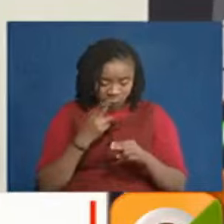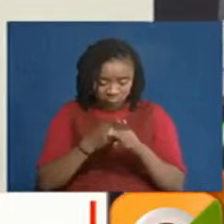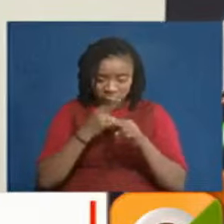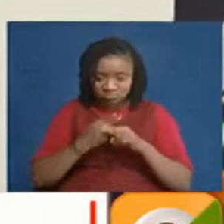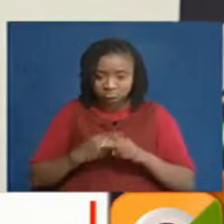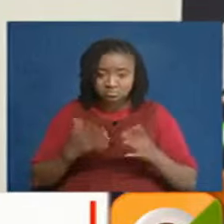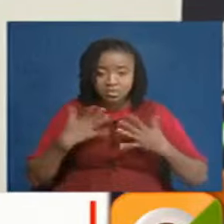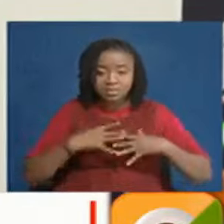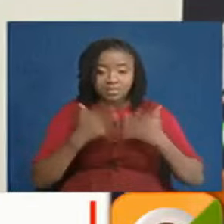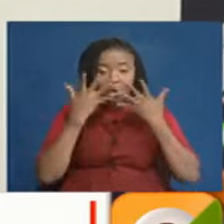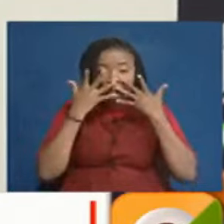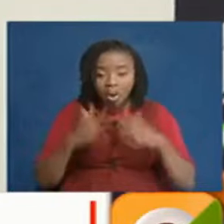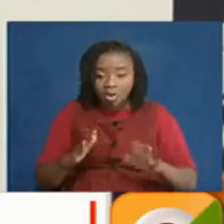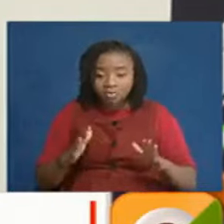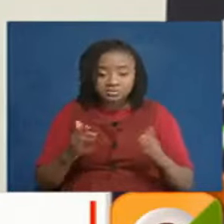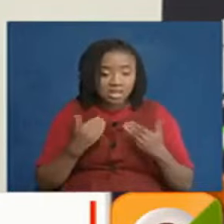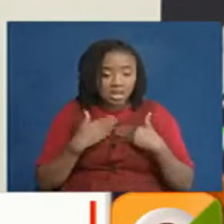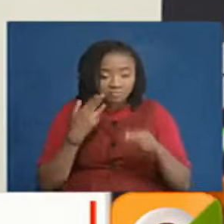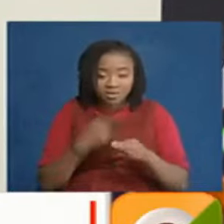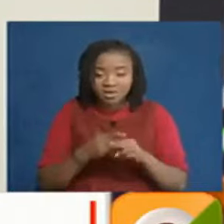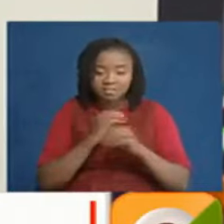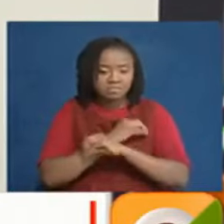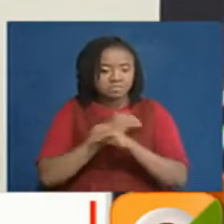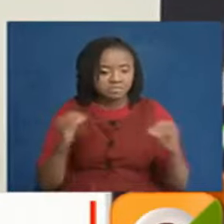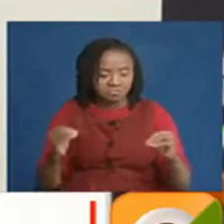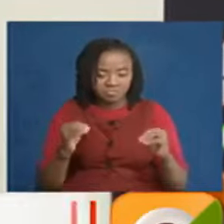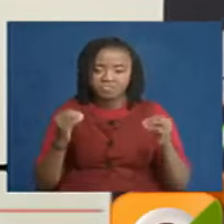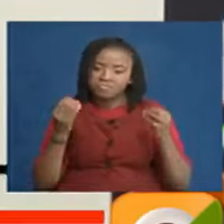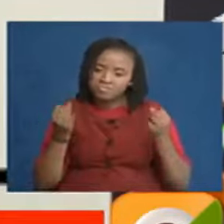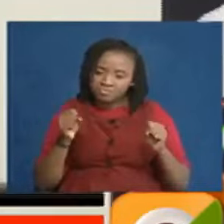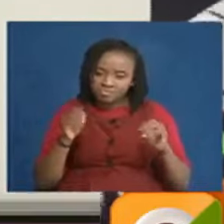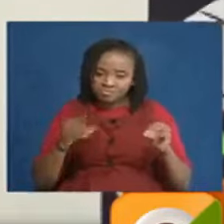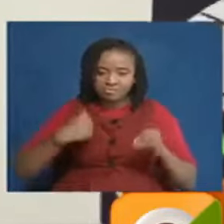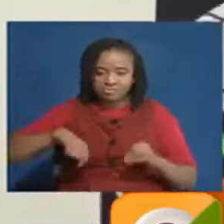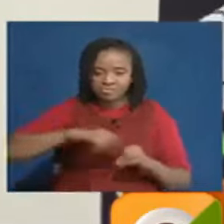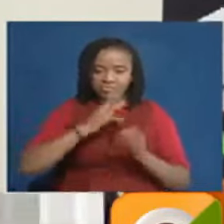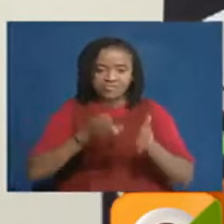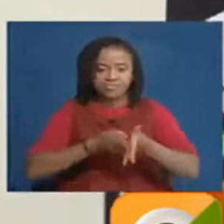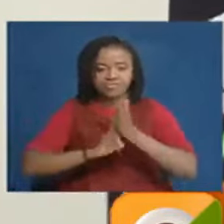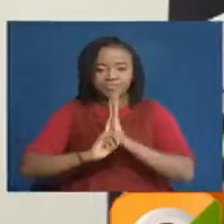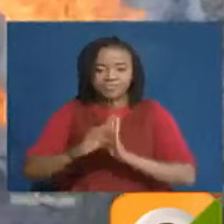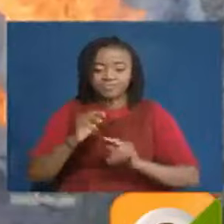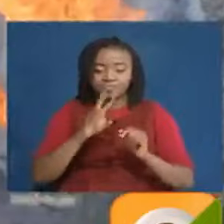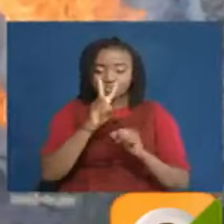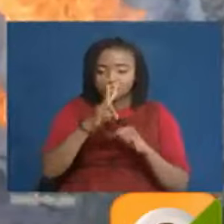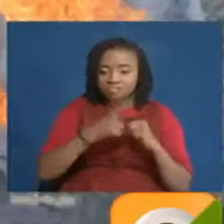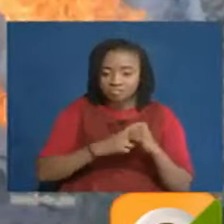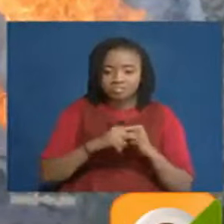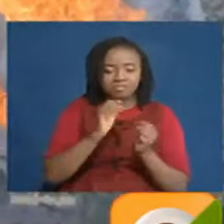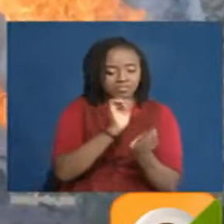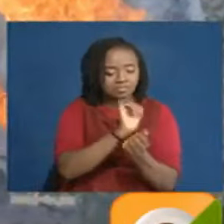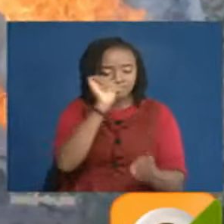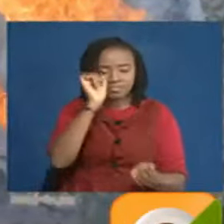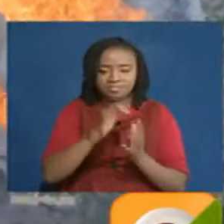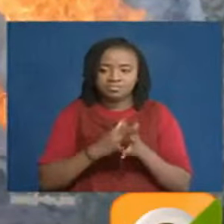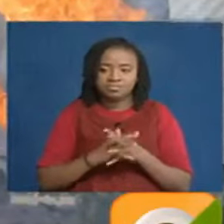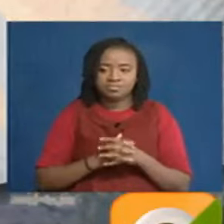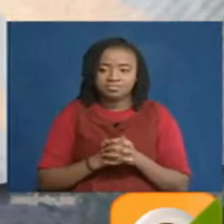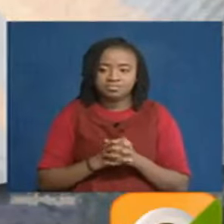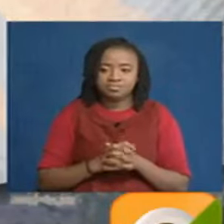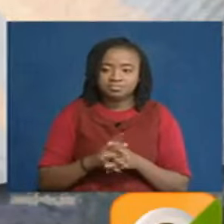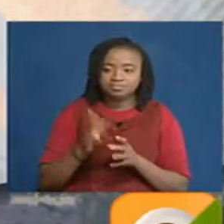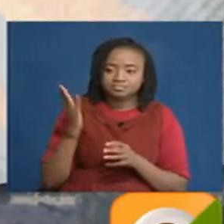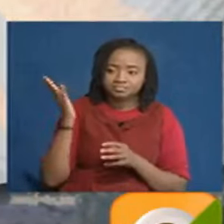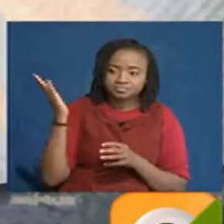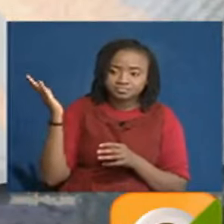missing persons. And so we are calling for the immediate release of these 27. Going by the accounts of the government and the